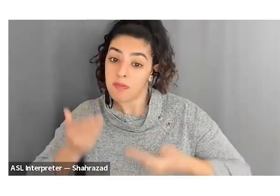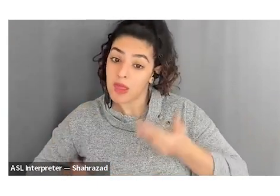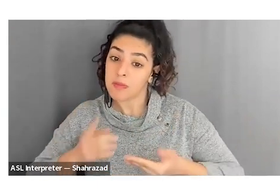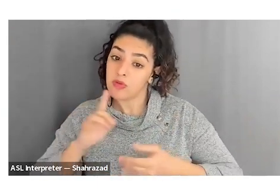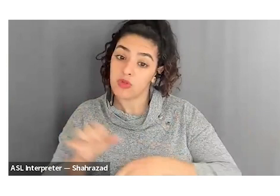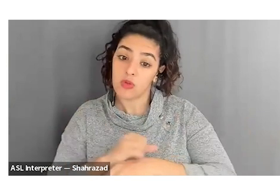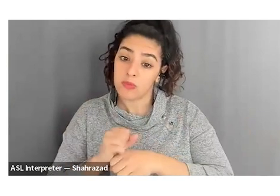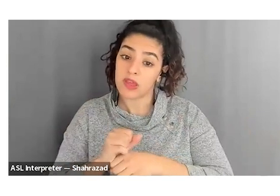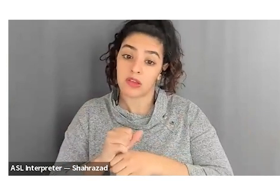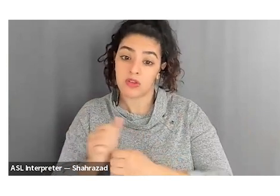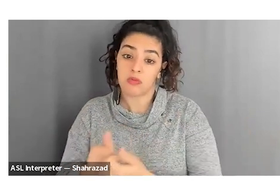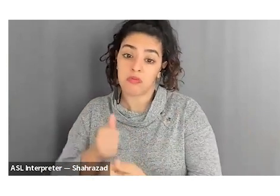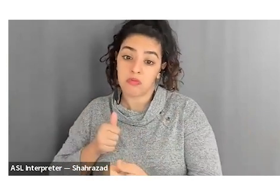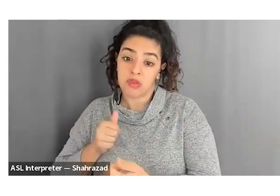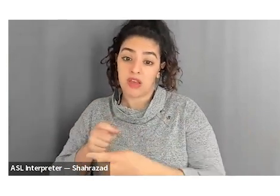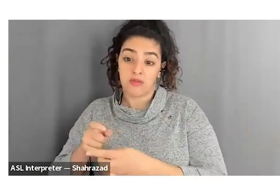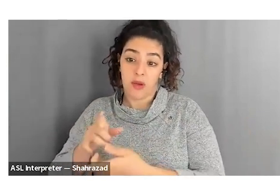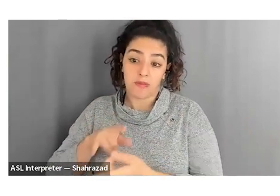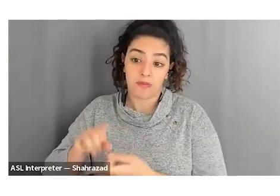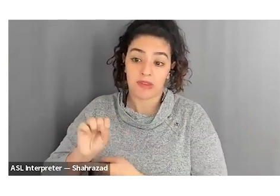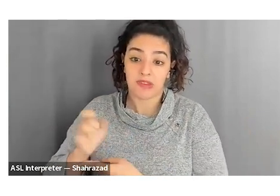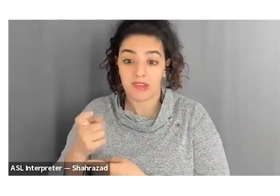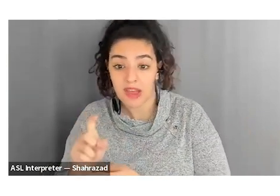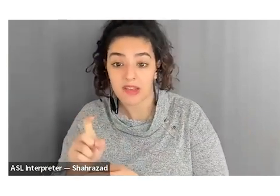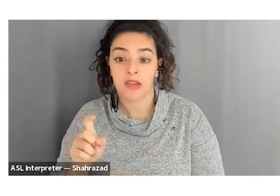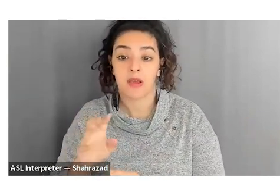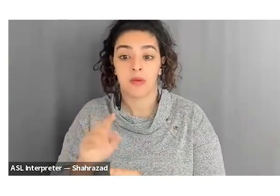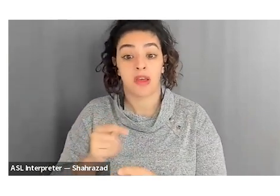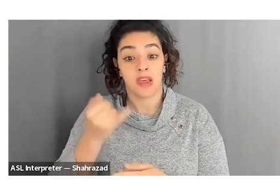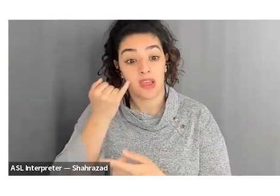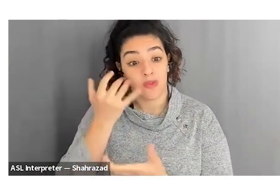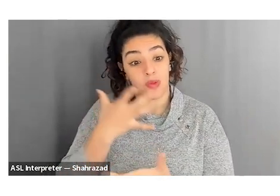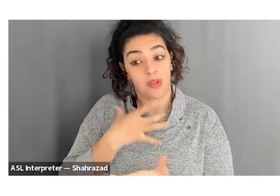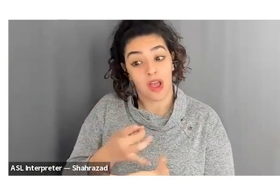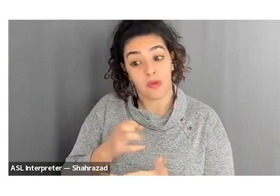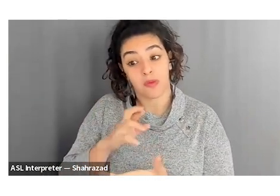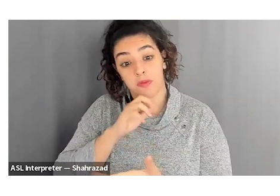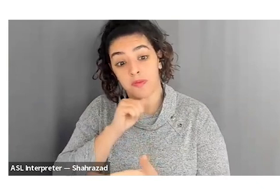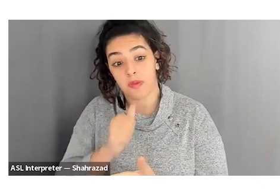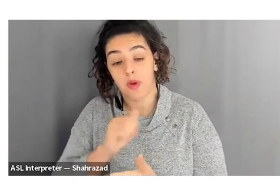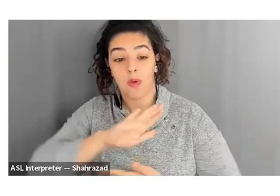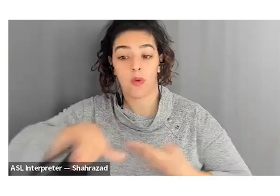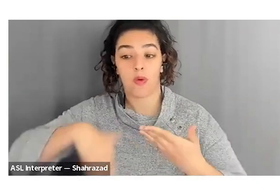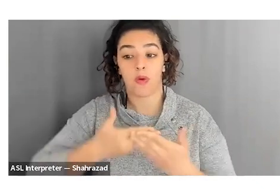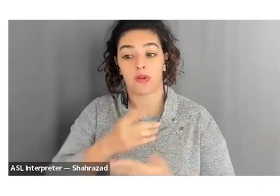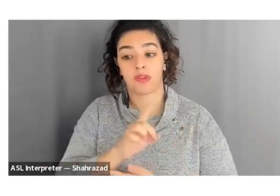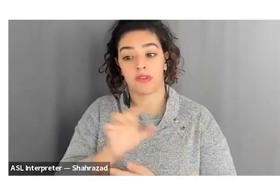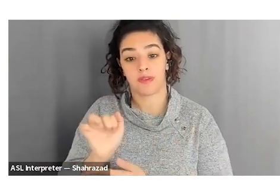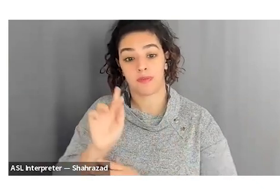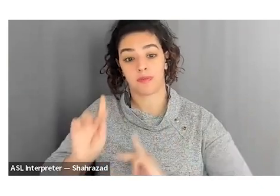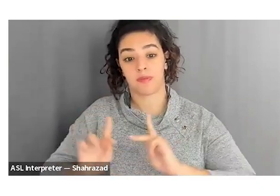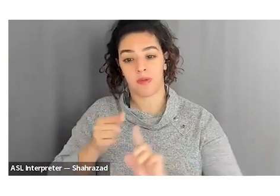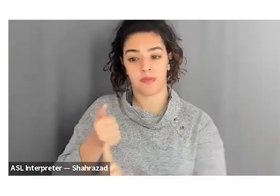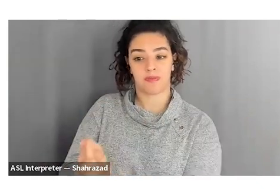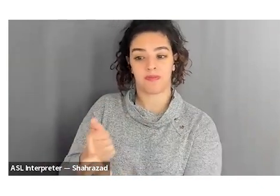people may not be. I think that's okay as well. And that all disabled people must have the right to decide what our feelings are, what